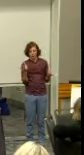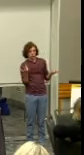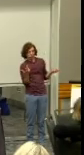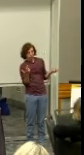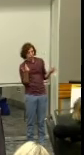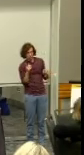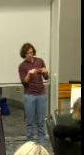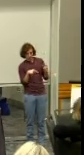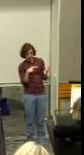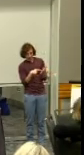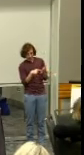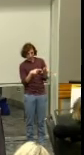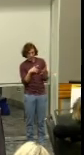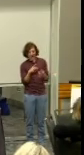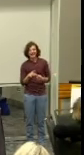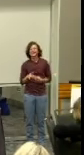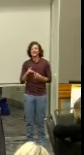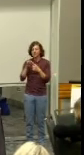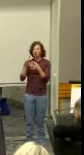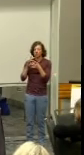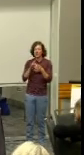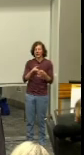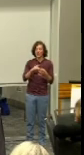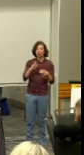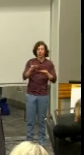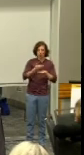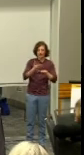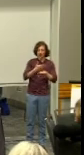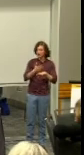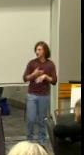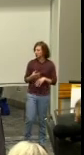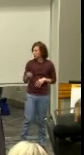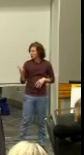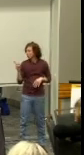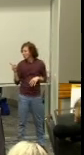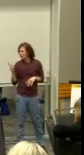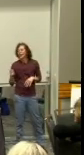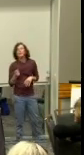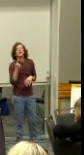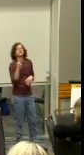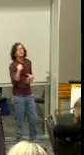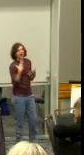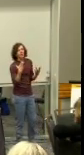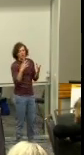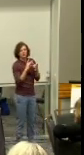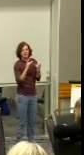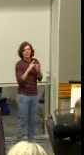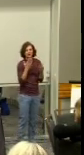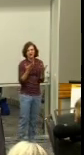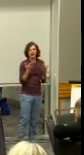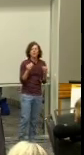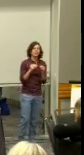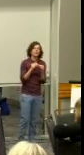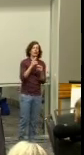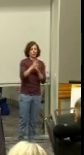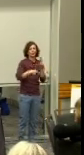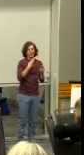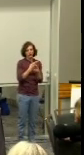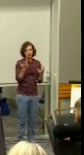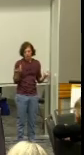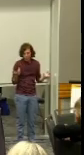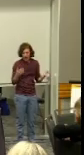when it's renovation. I will say one thing that comes to mind that's maybe a little more universal and accessible design specific is